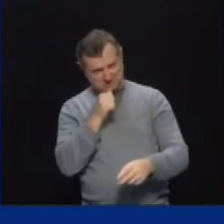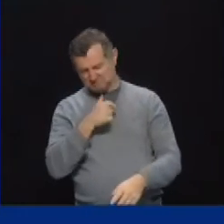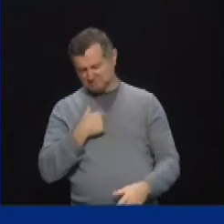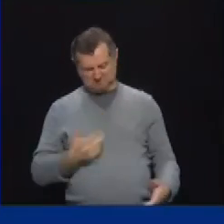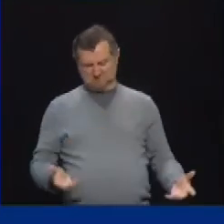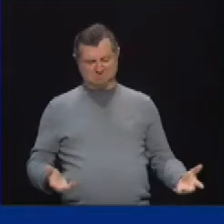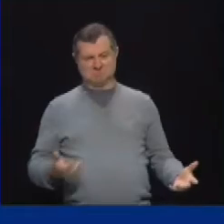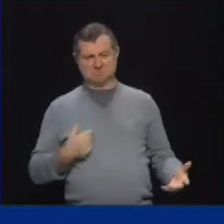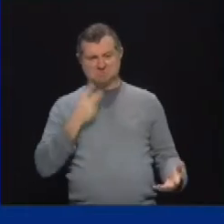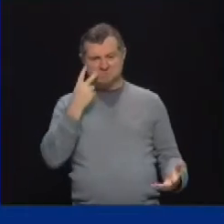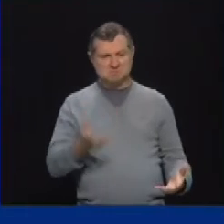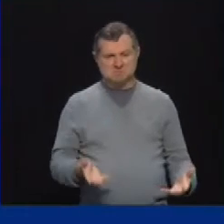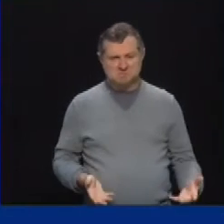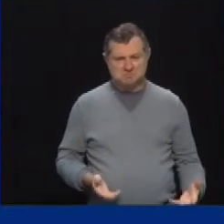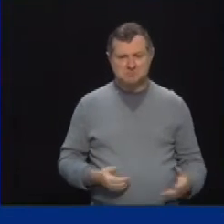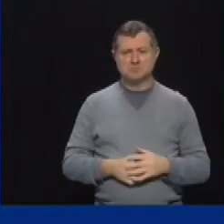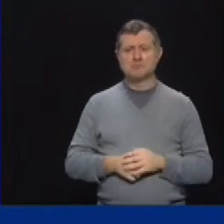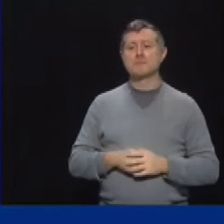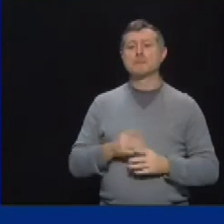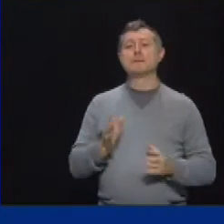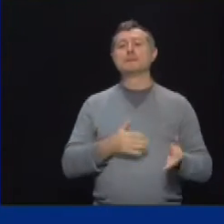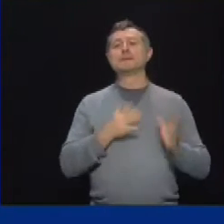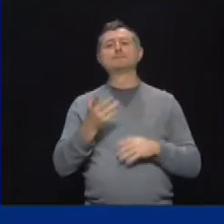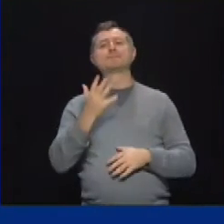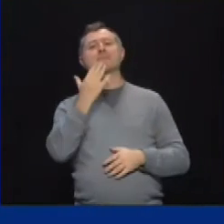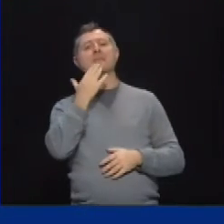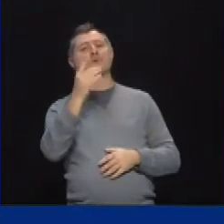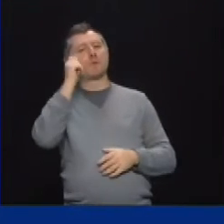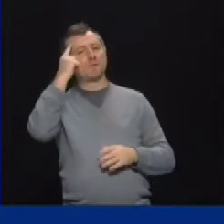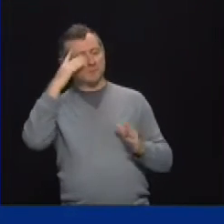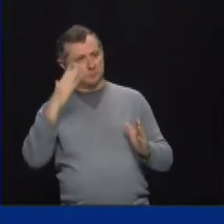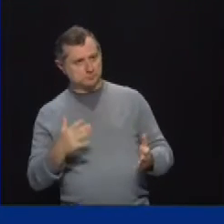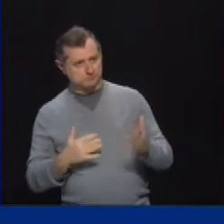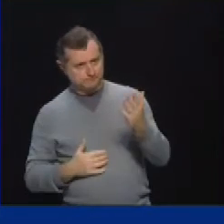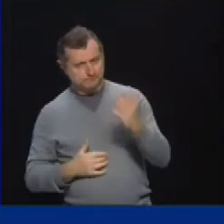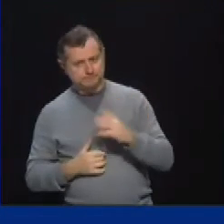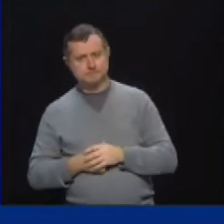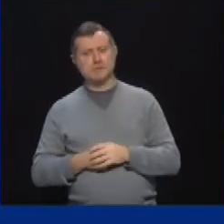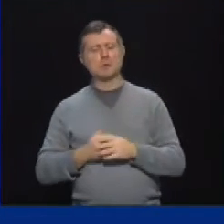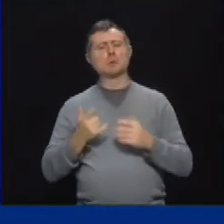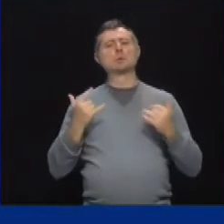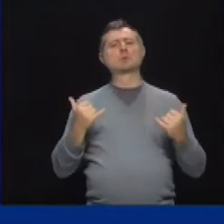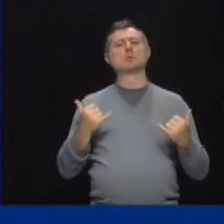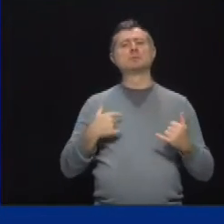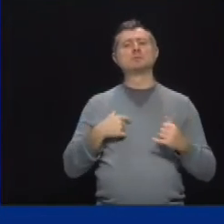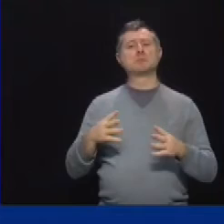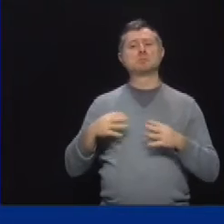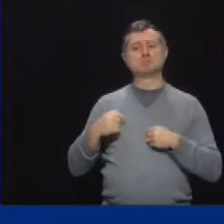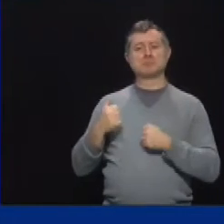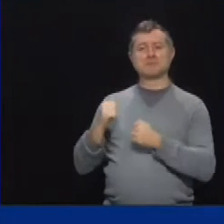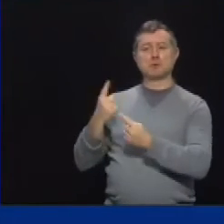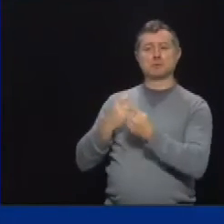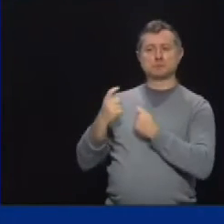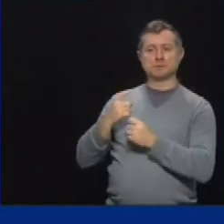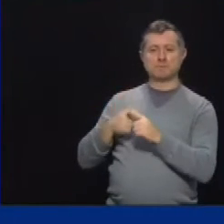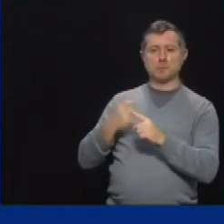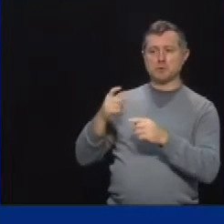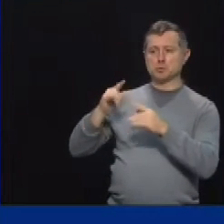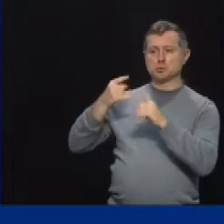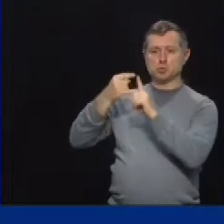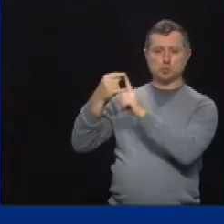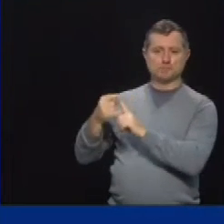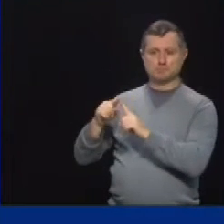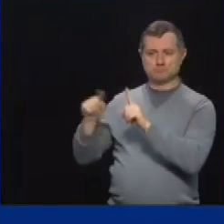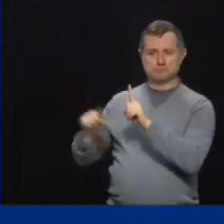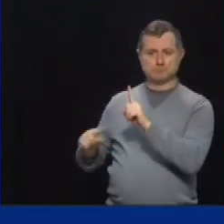We have some people. Thank you very much, Governor. Yes, ma'am. We will now take some questions on Zoom. Reporters, if you could please use the raised hand function at the bottom of your